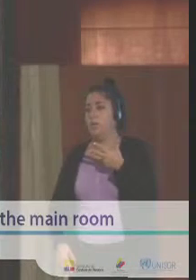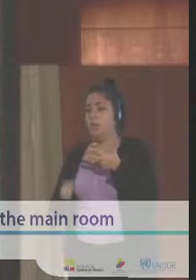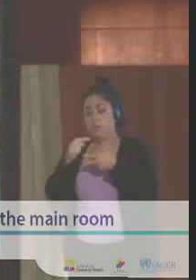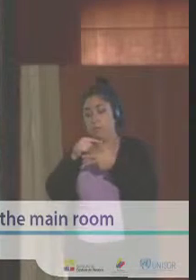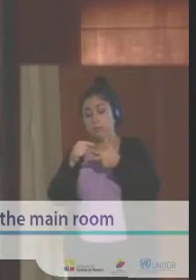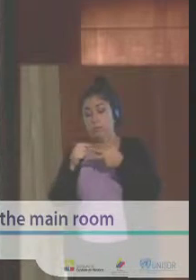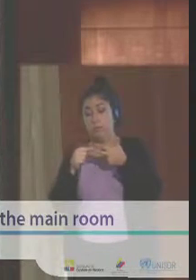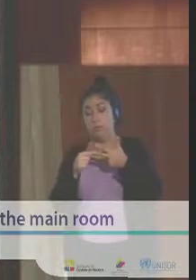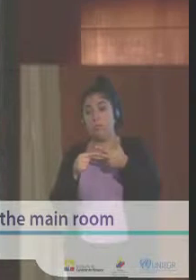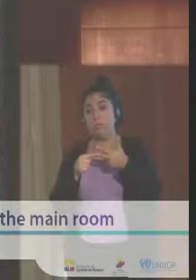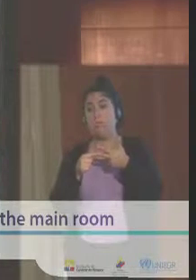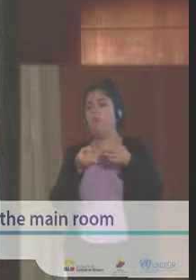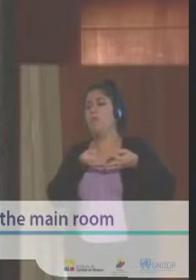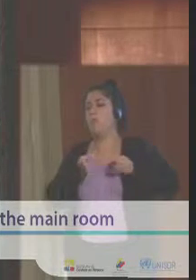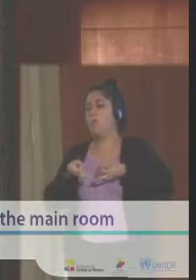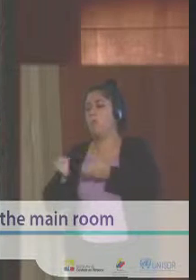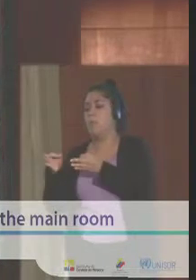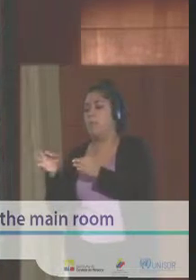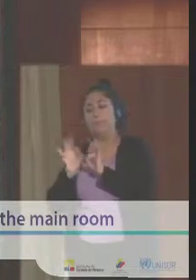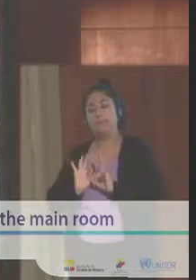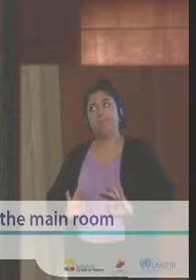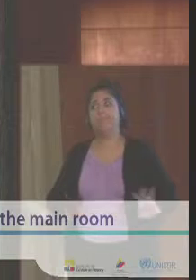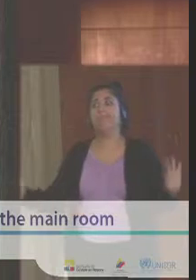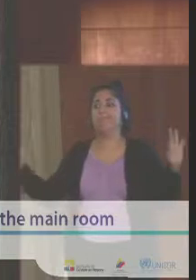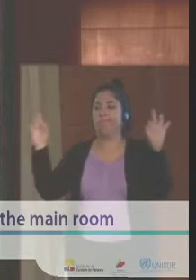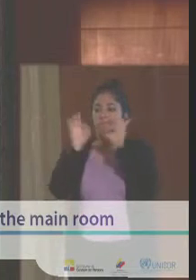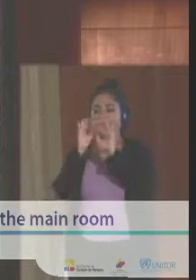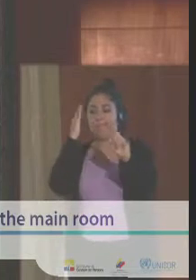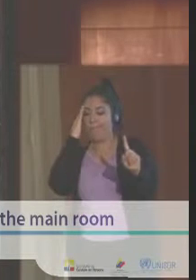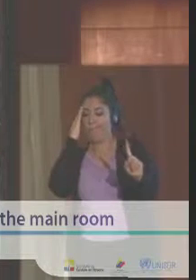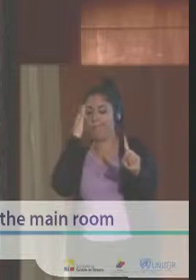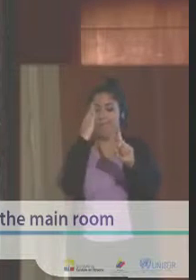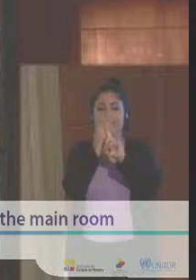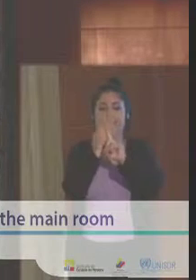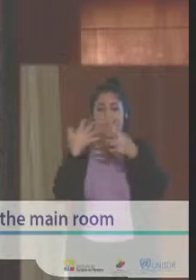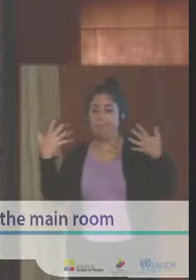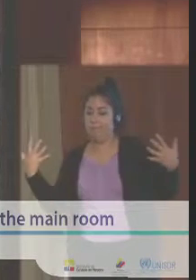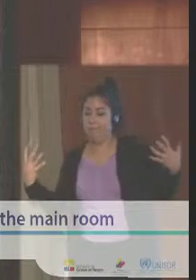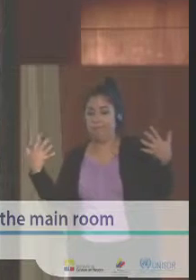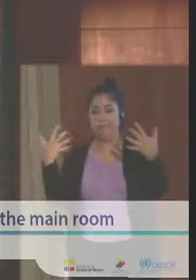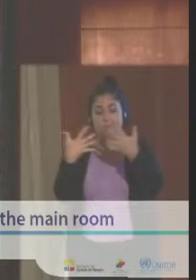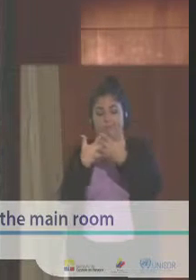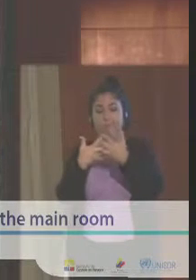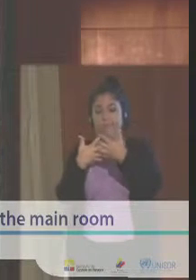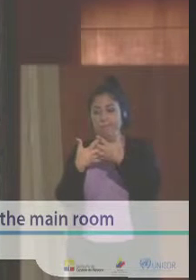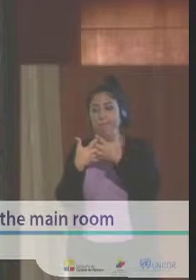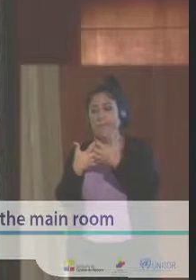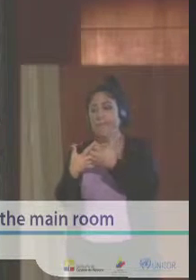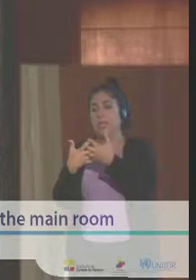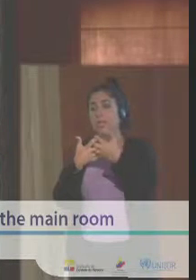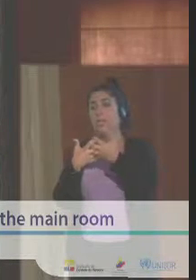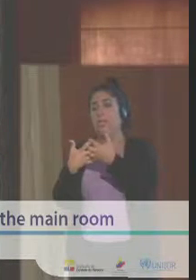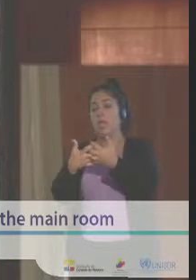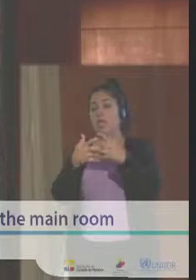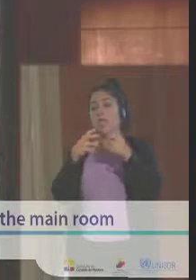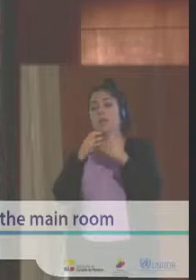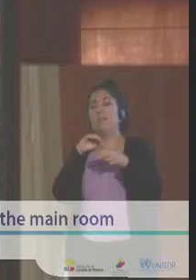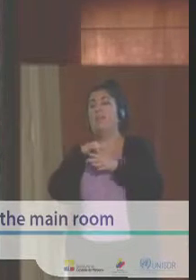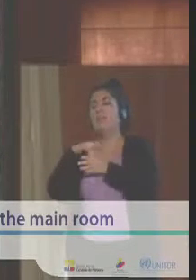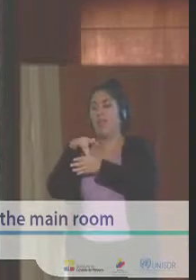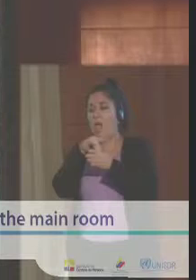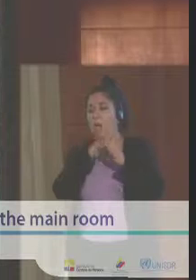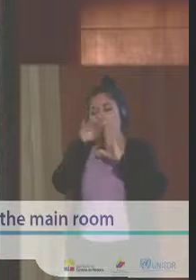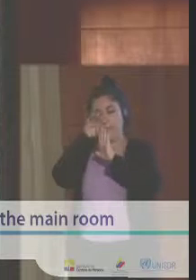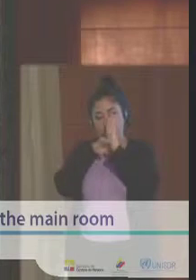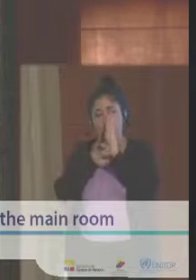These are fundamental processes to reach the objective, which is integration of risk management within the context